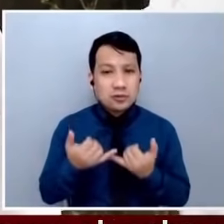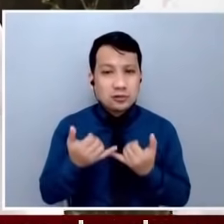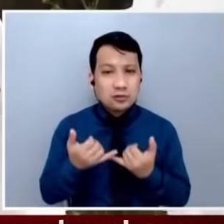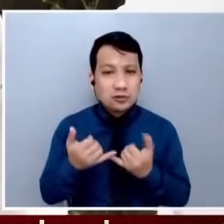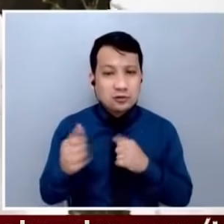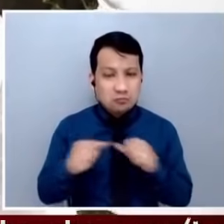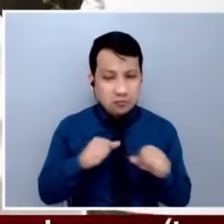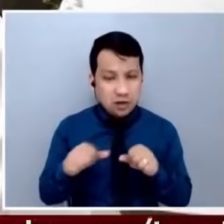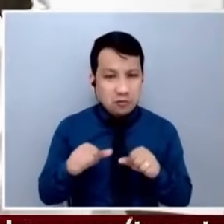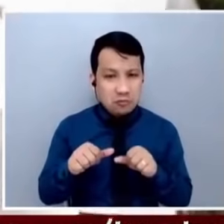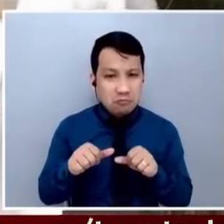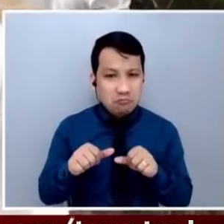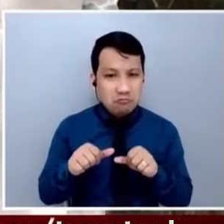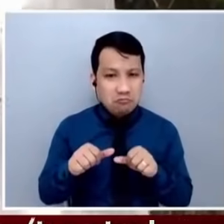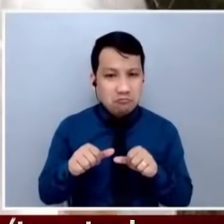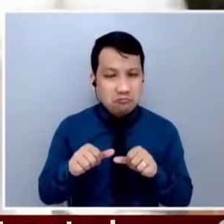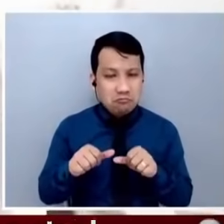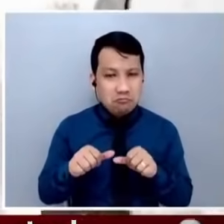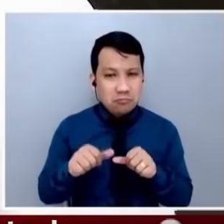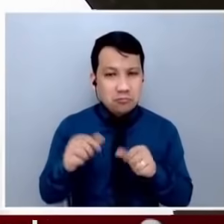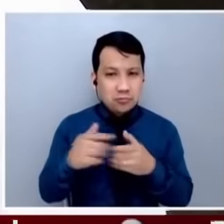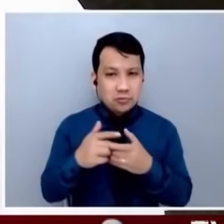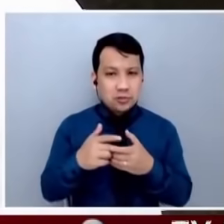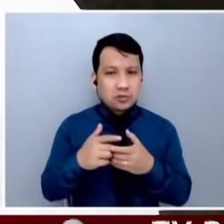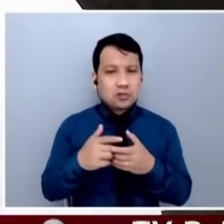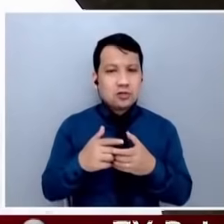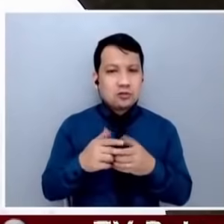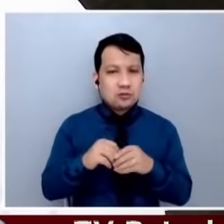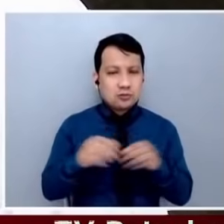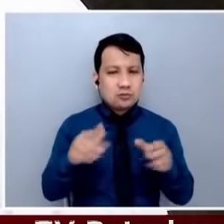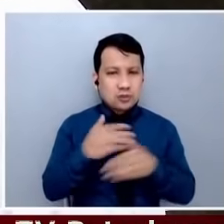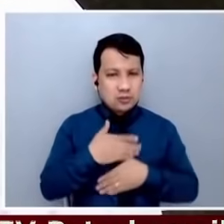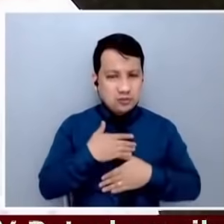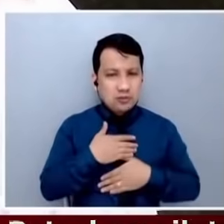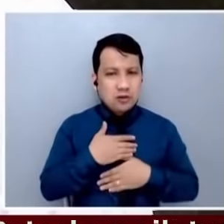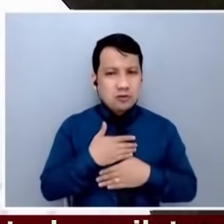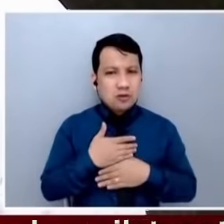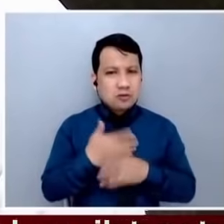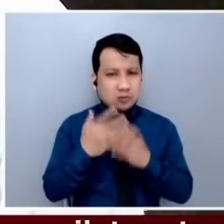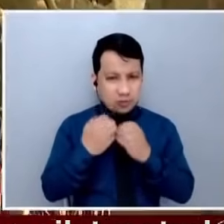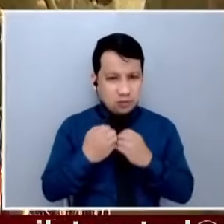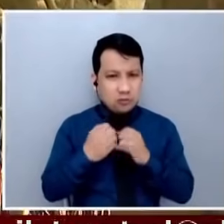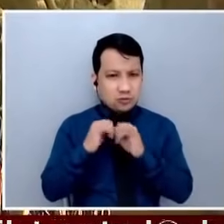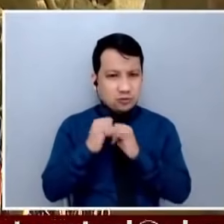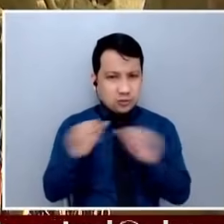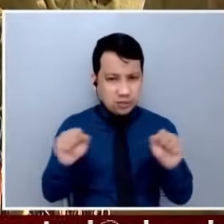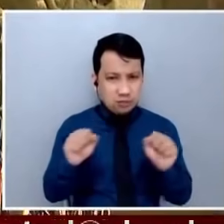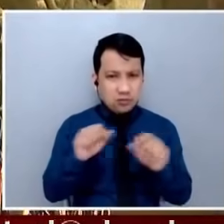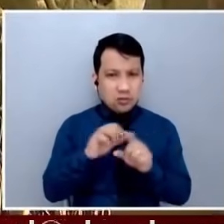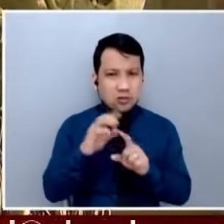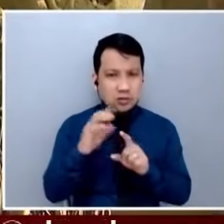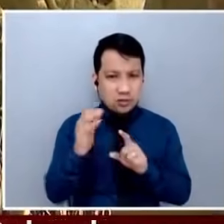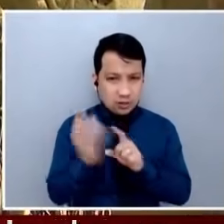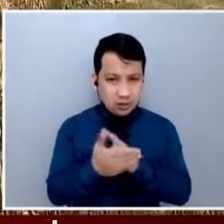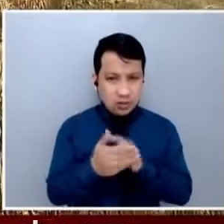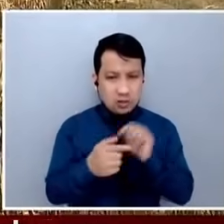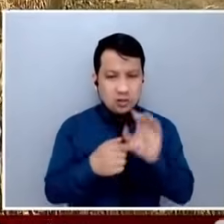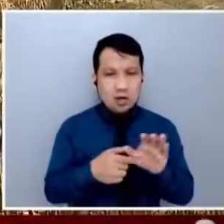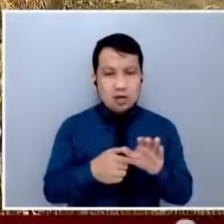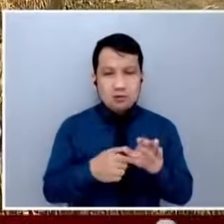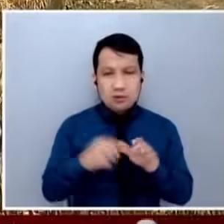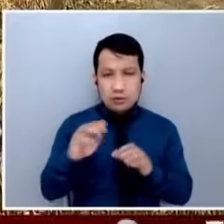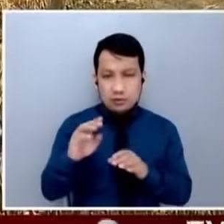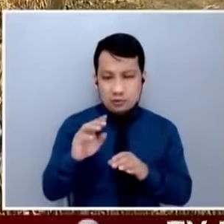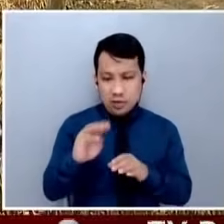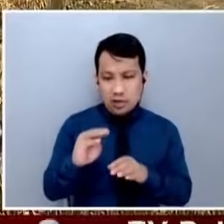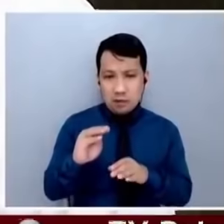for producing mass happiness. Please help us conserve our environment, preserve our mangroves, and